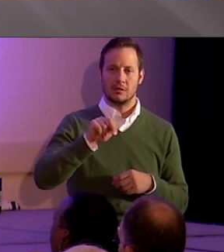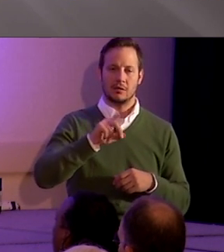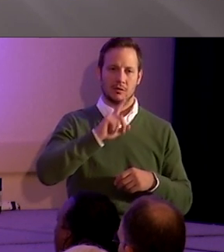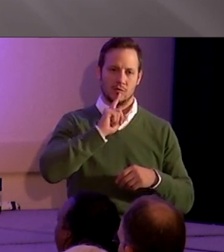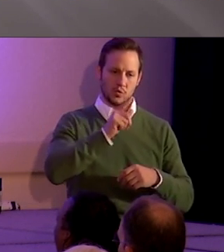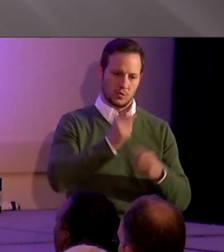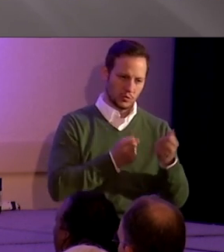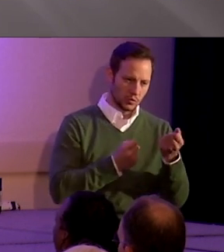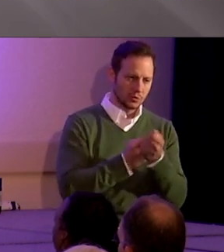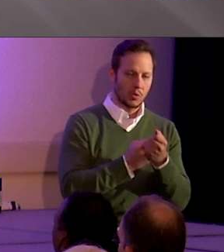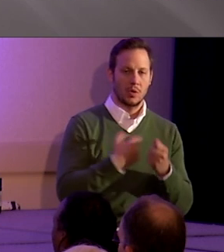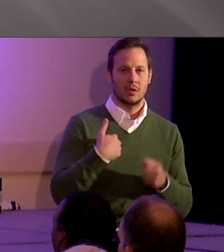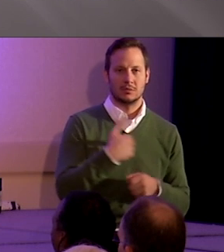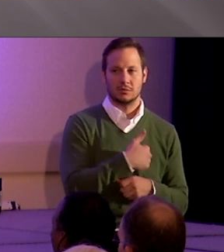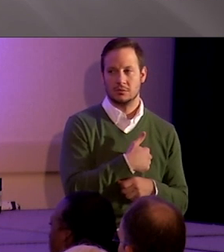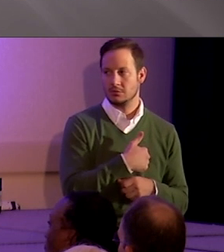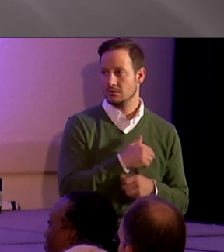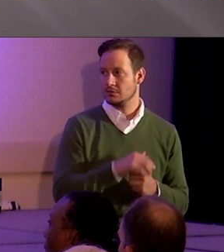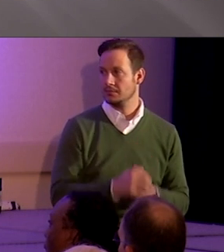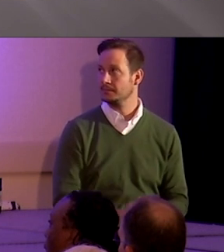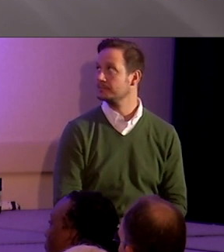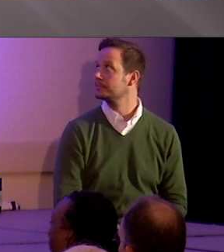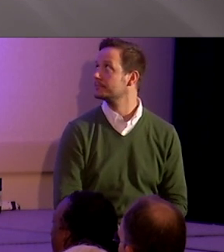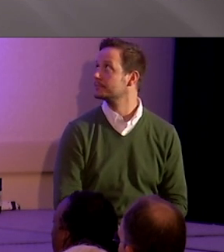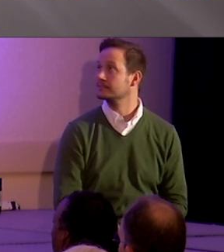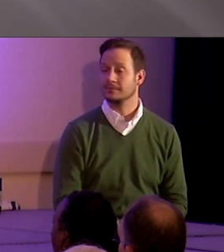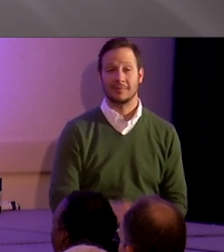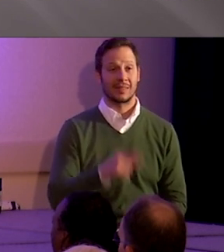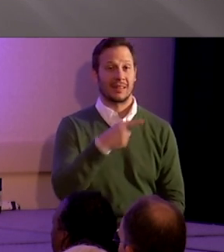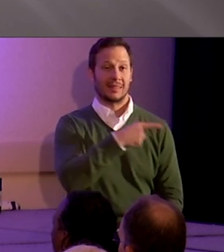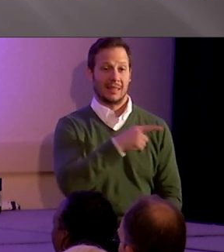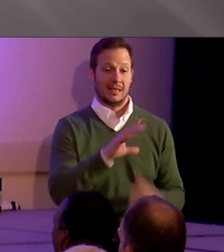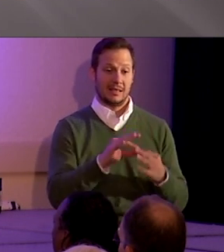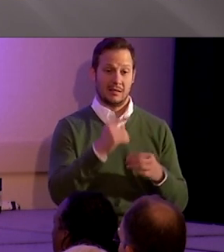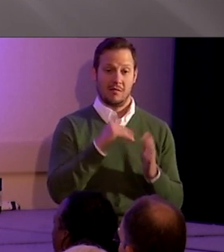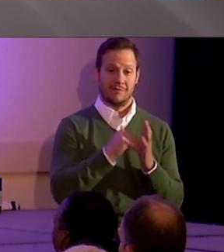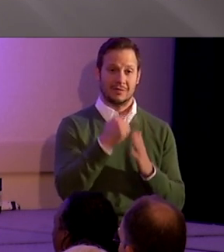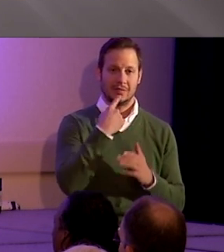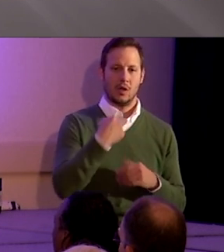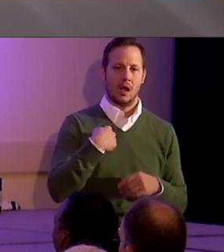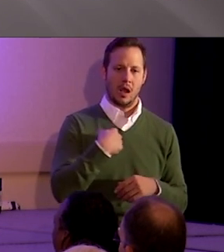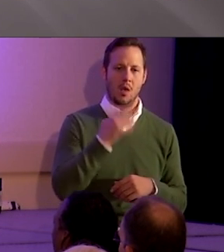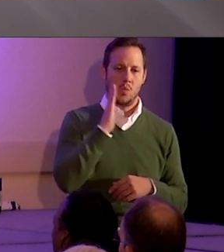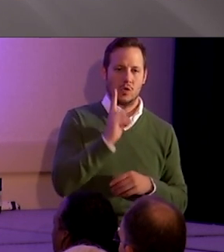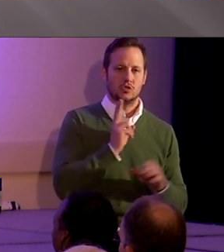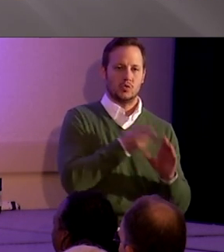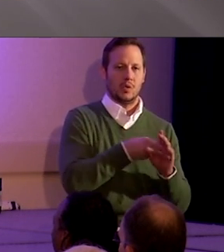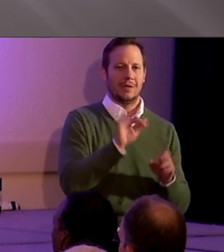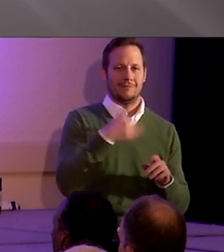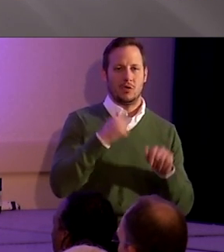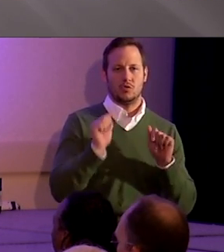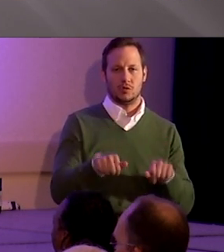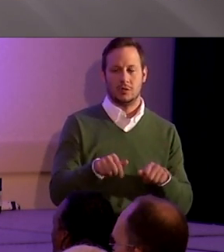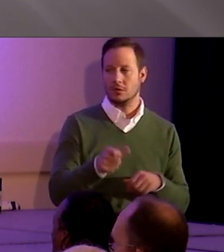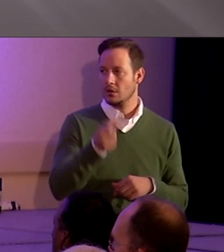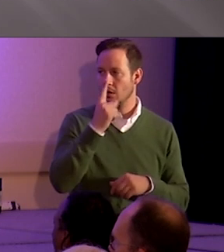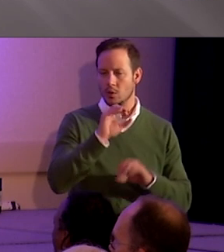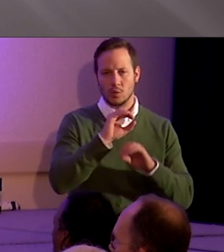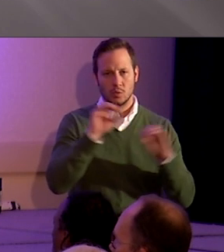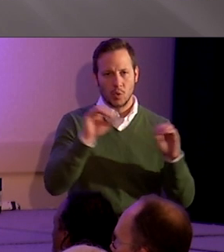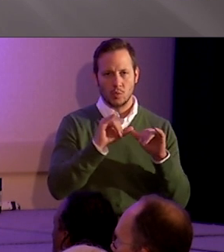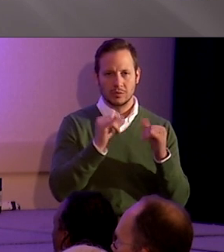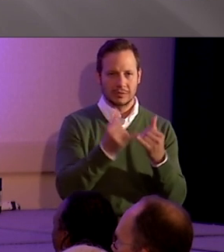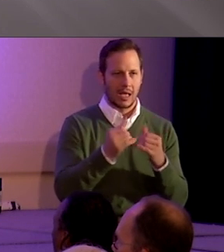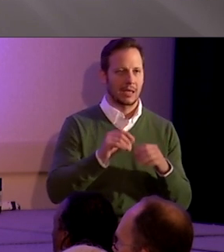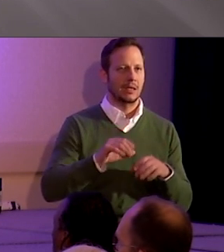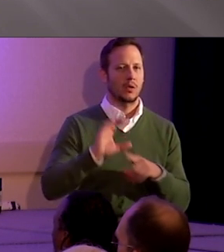and support it. They said they would do it if they could as well. No culture and no society is